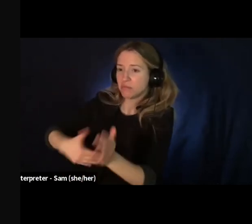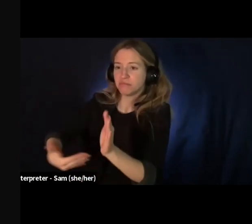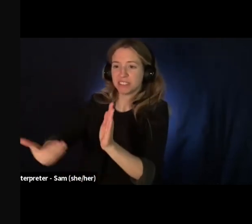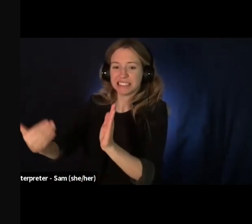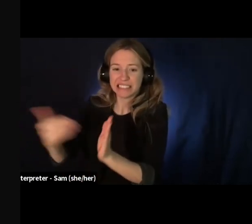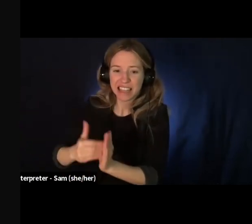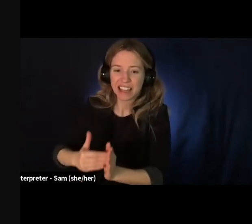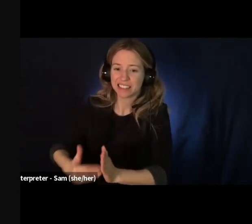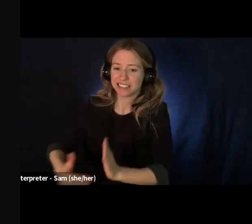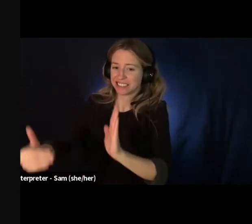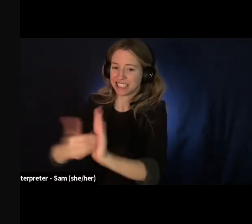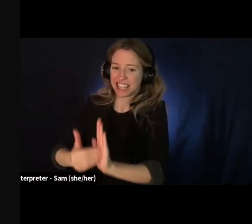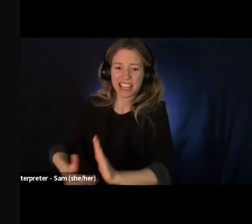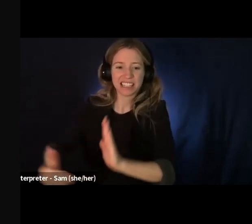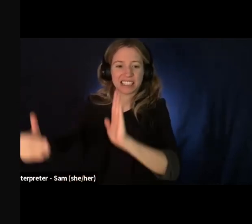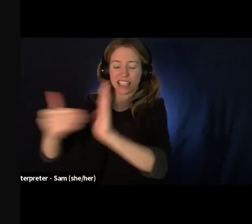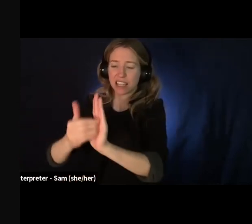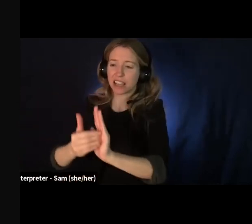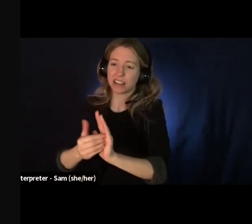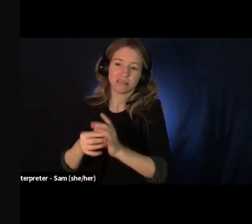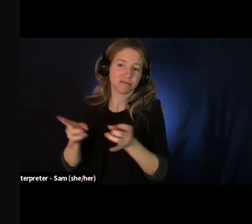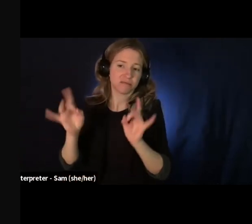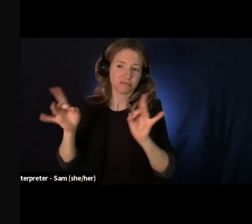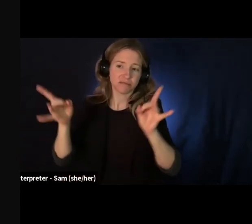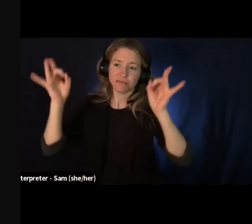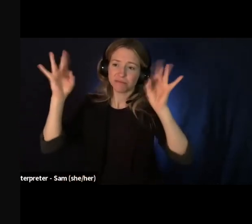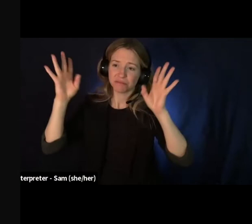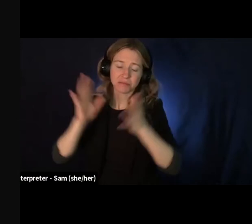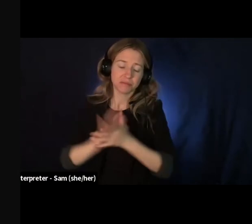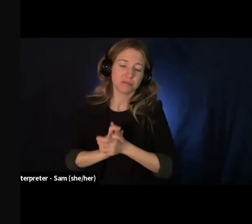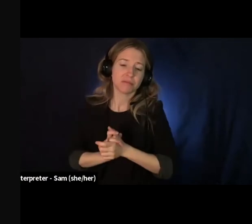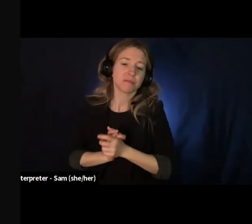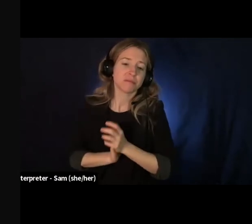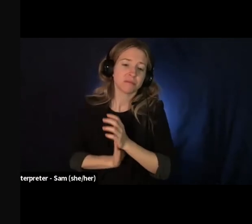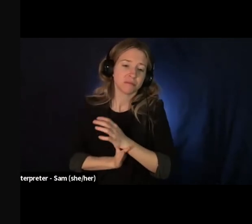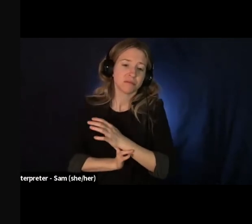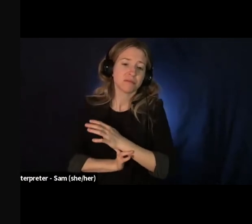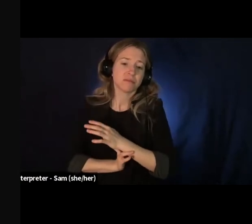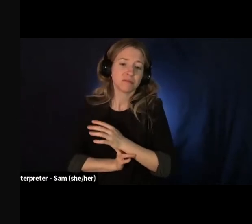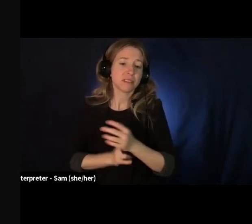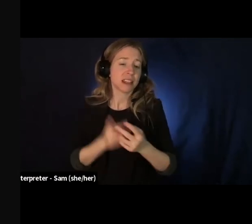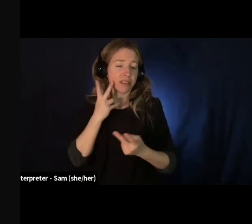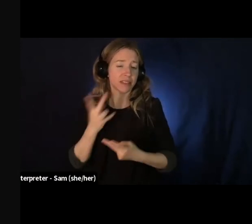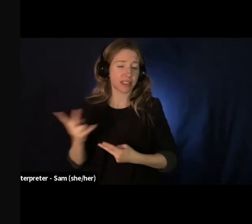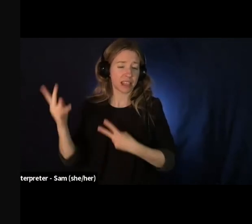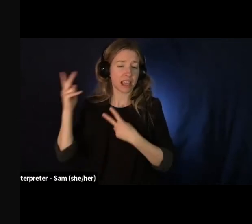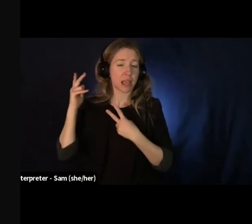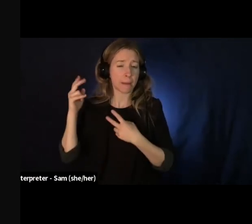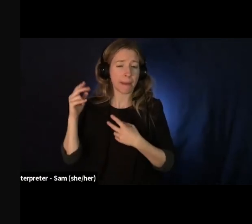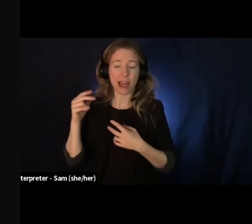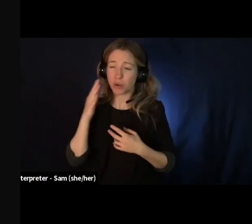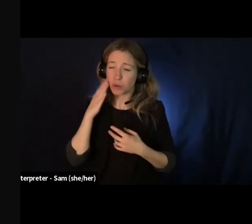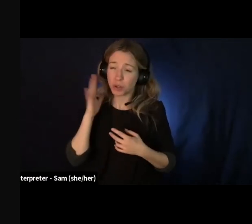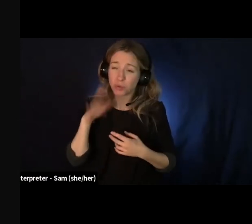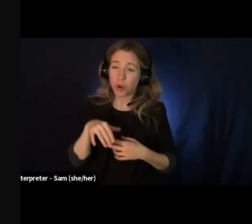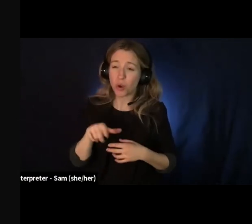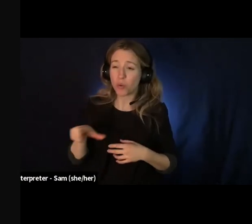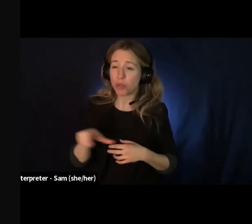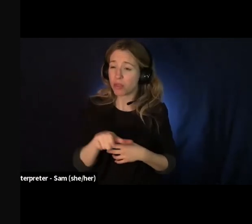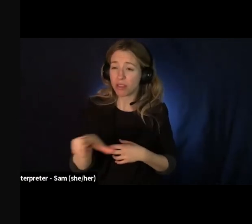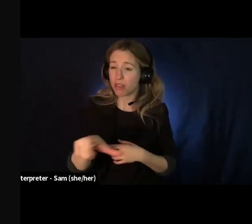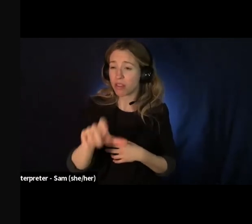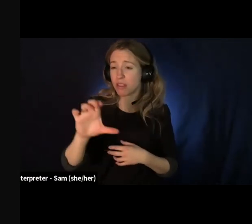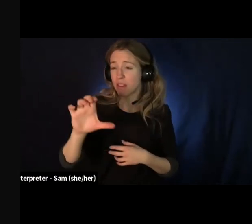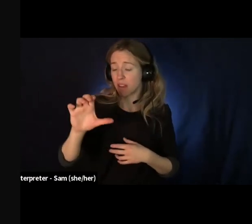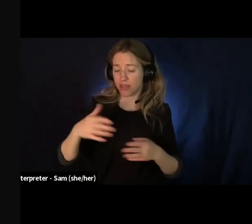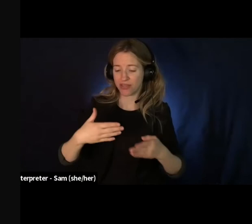done there for the non-Indigenous people with buying of their homes and relocating those communities and doing a